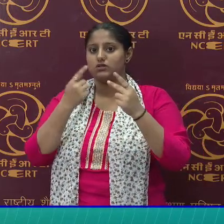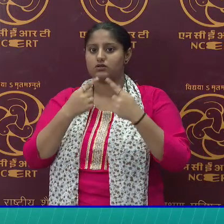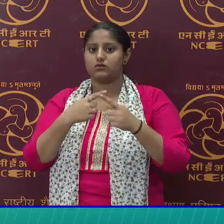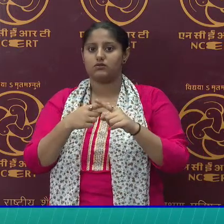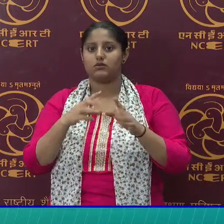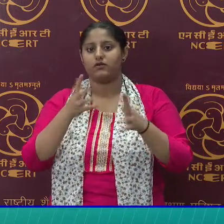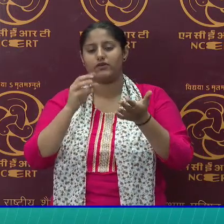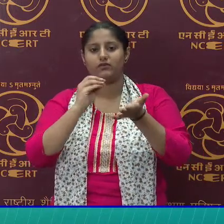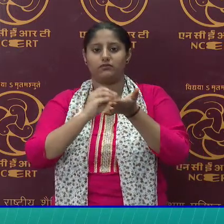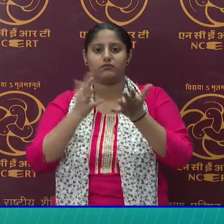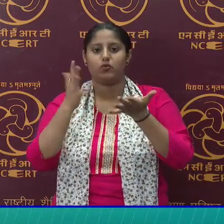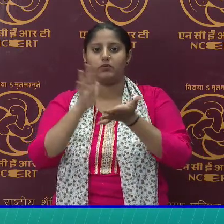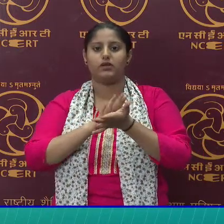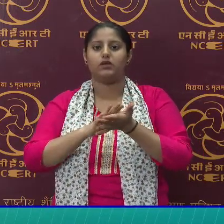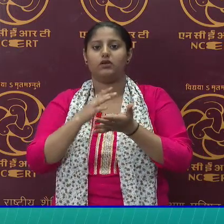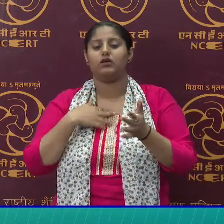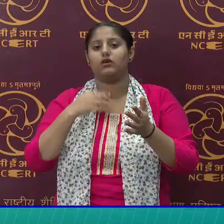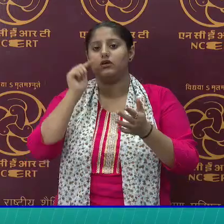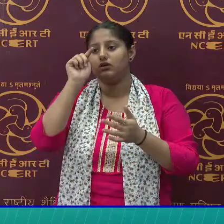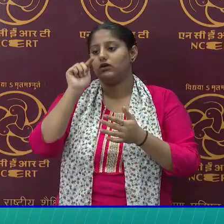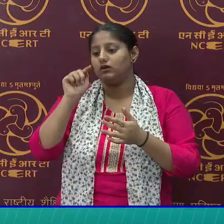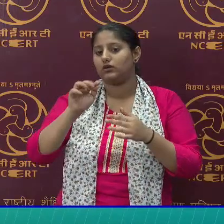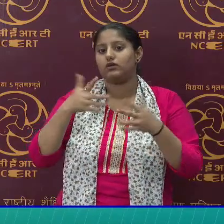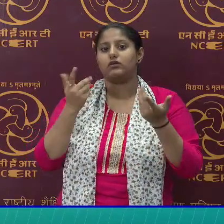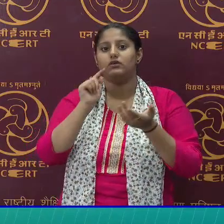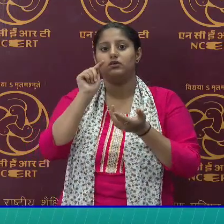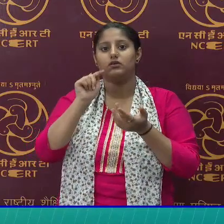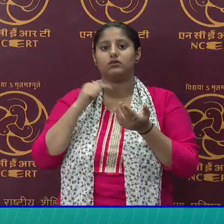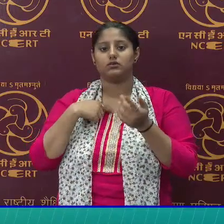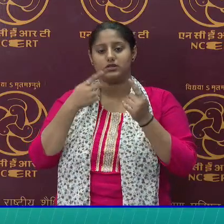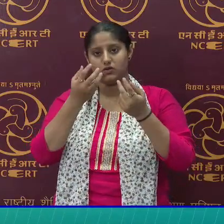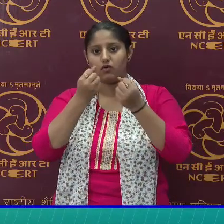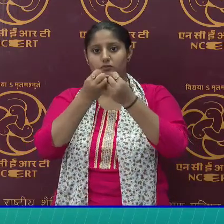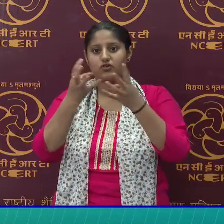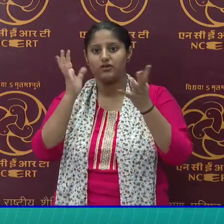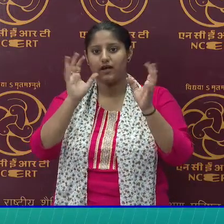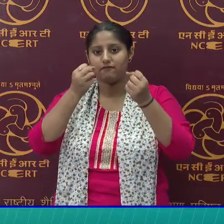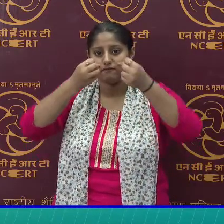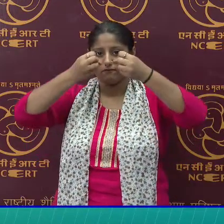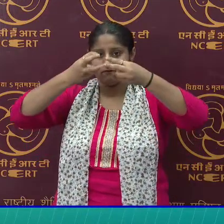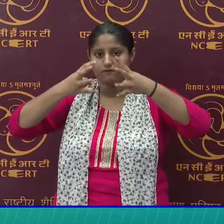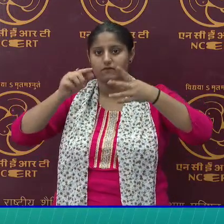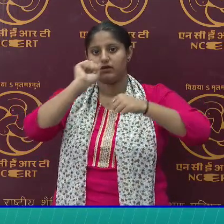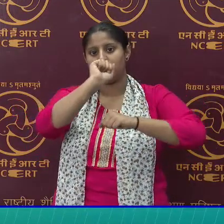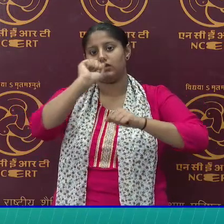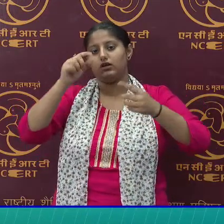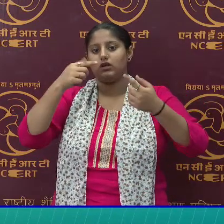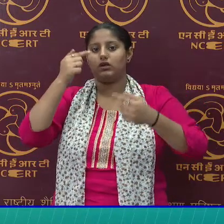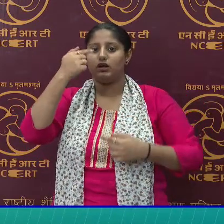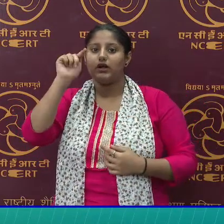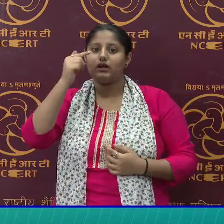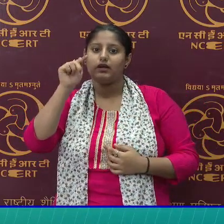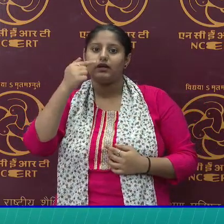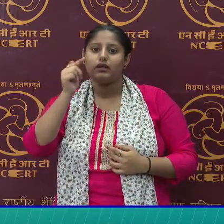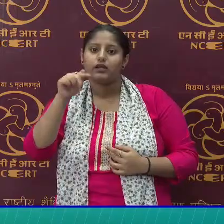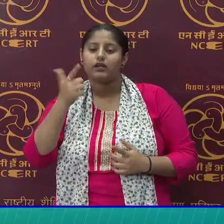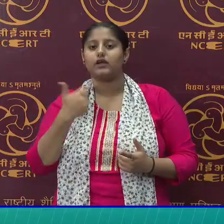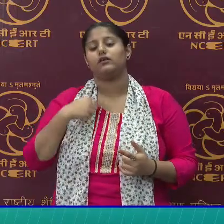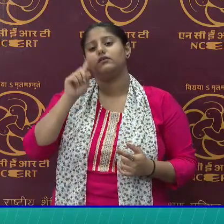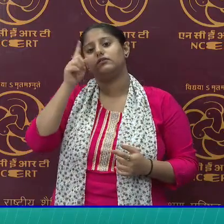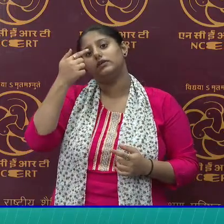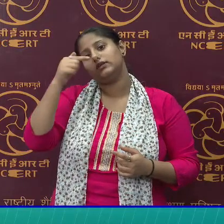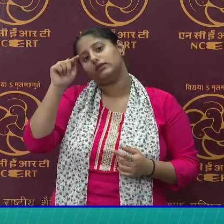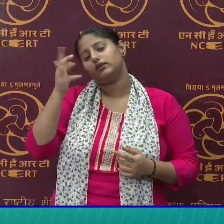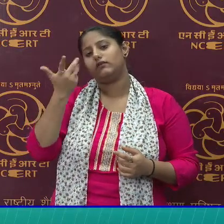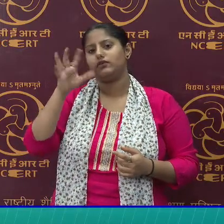of the above. I like reading poems quietly, that also is an option. So they can they can tick more than one option also,